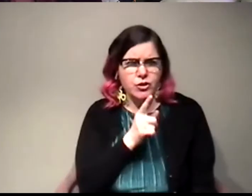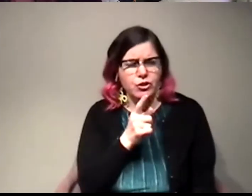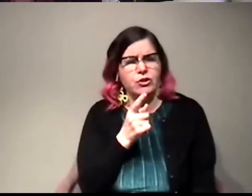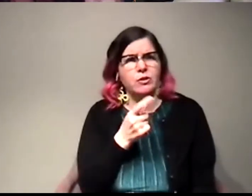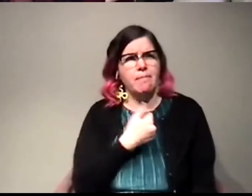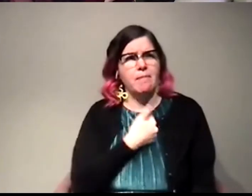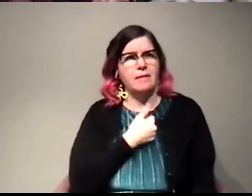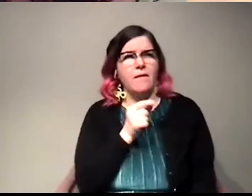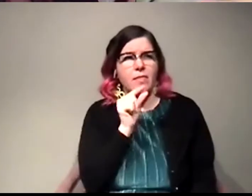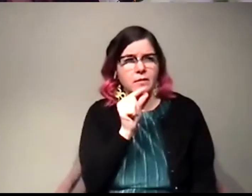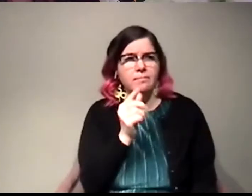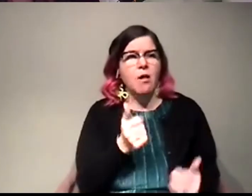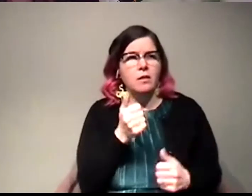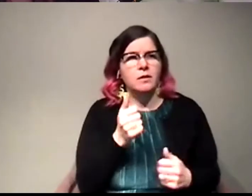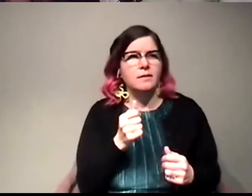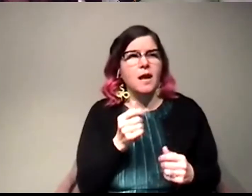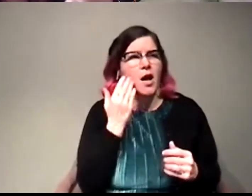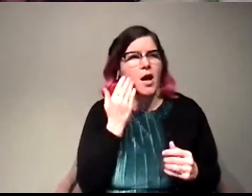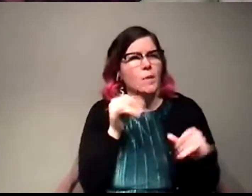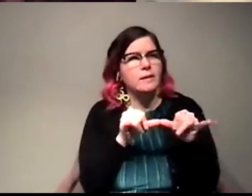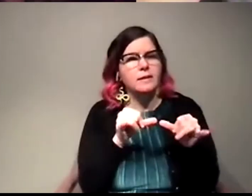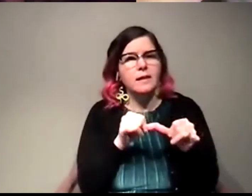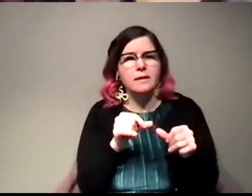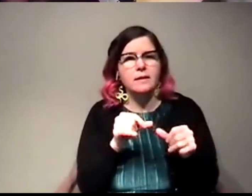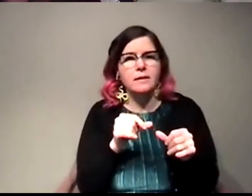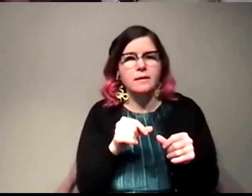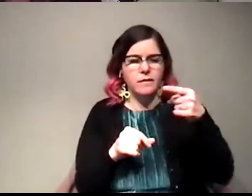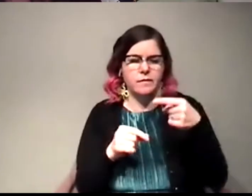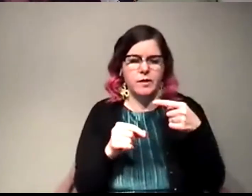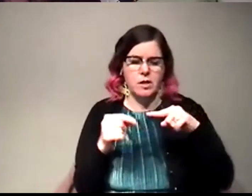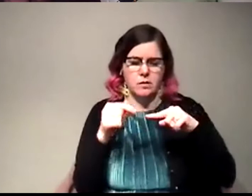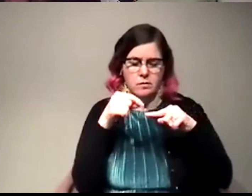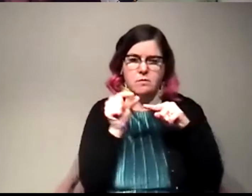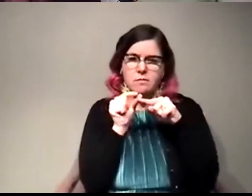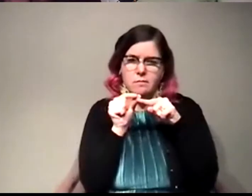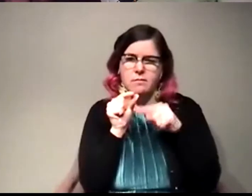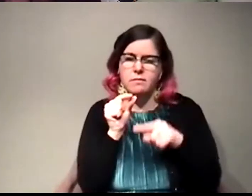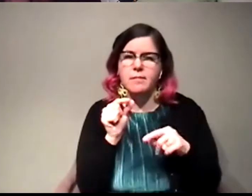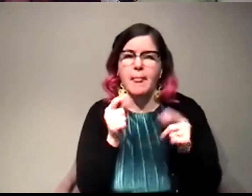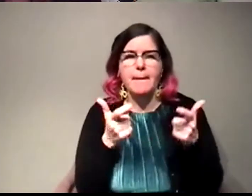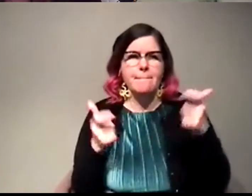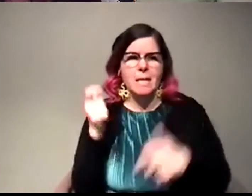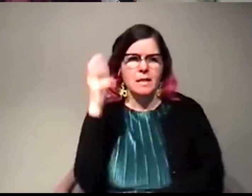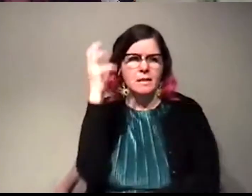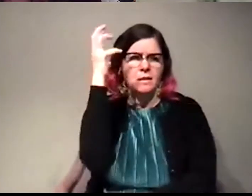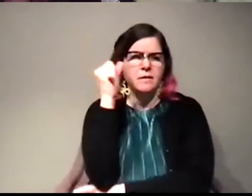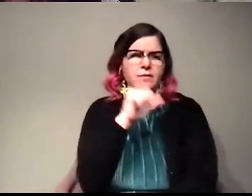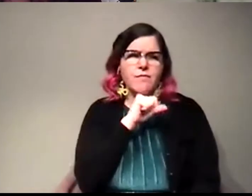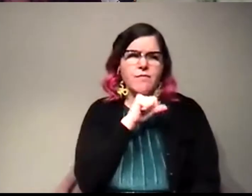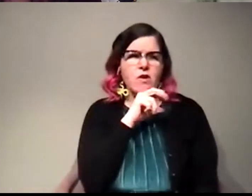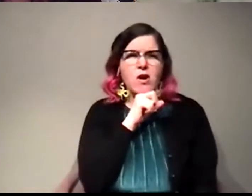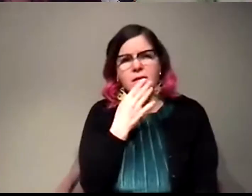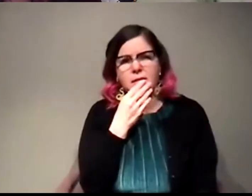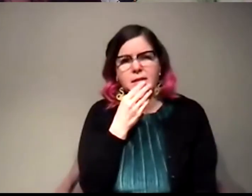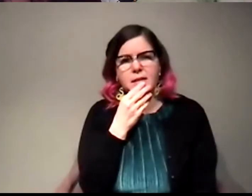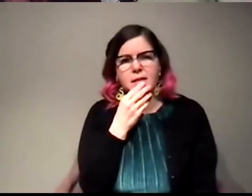smallest frog. I know how big it is, but I forget what it's called. It fits about just on your fingernail. But the biggest frog, I will wager to say it's probably the